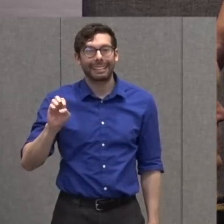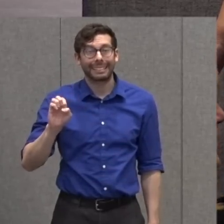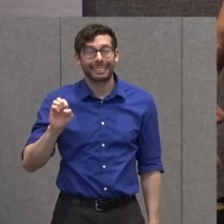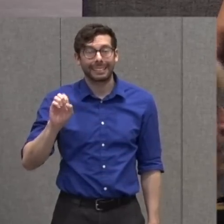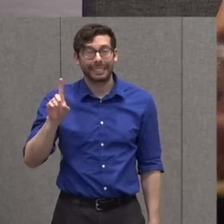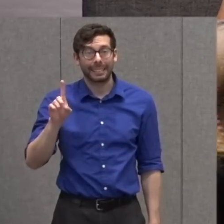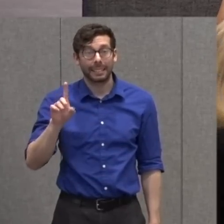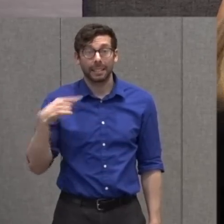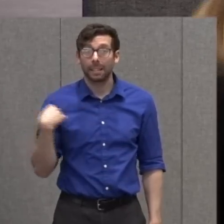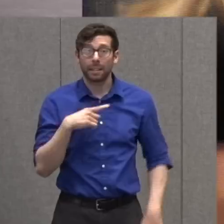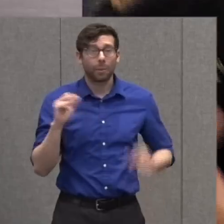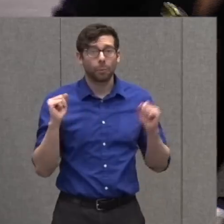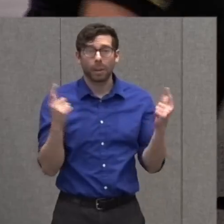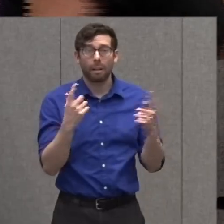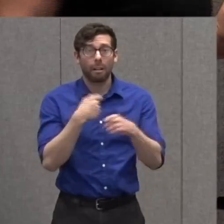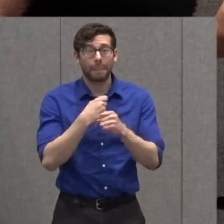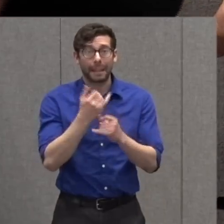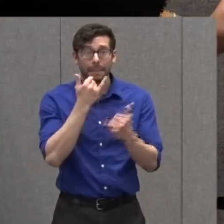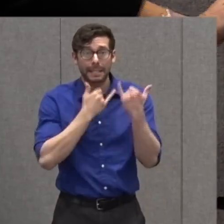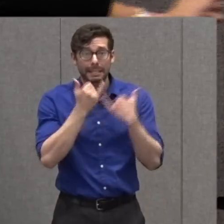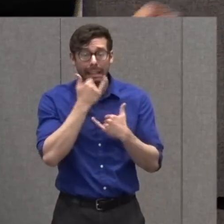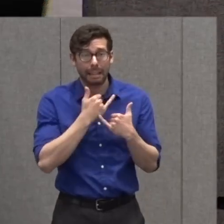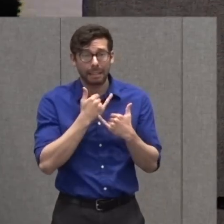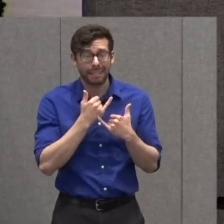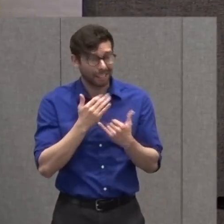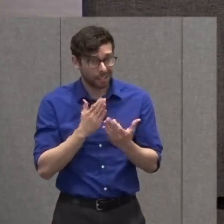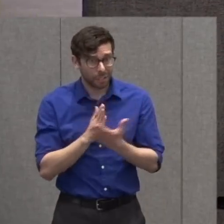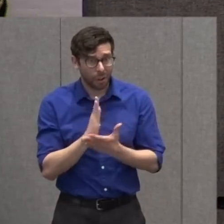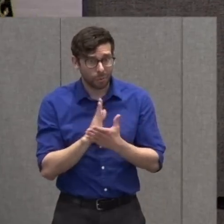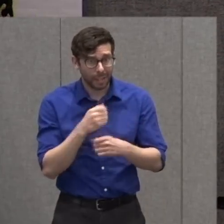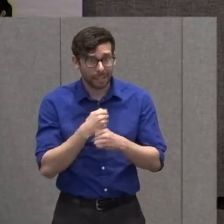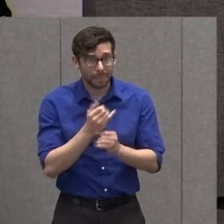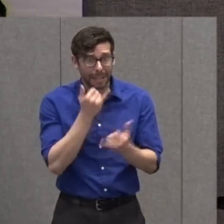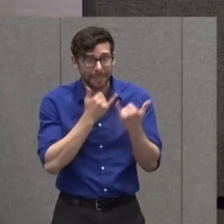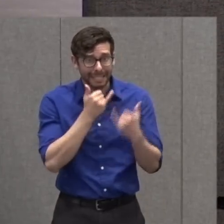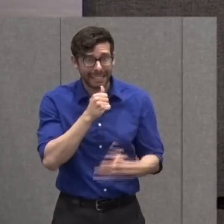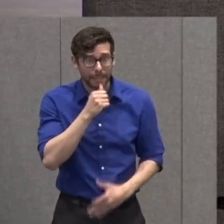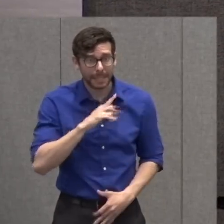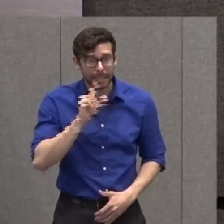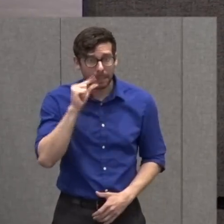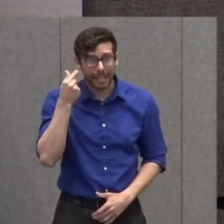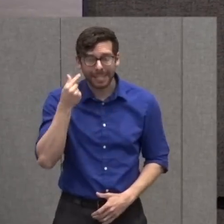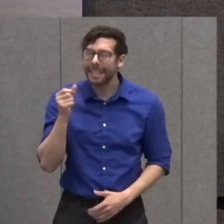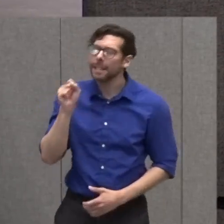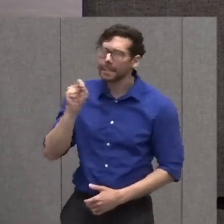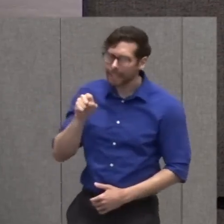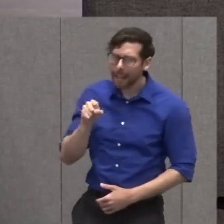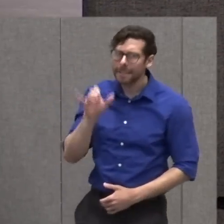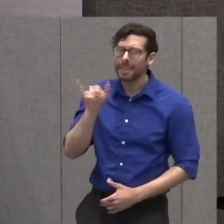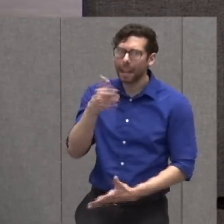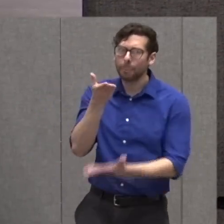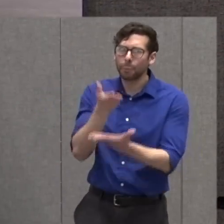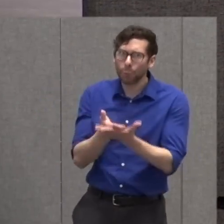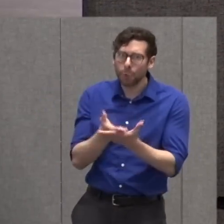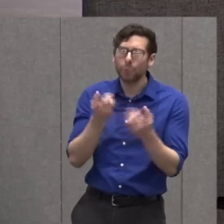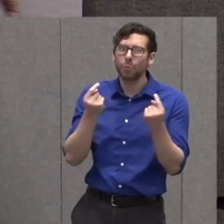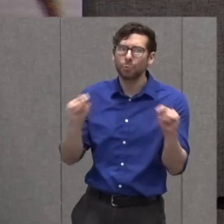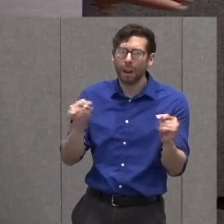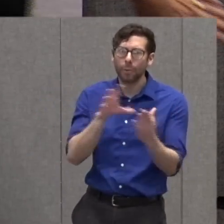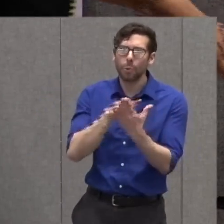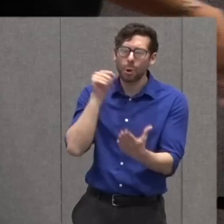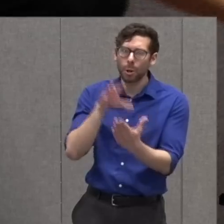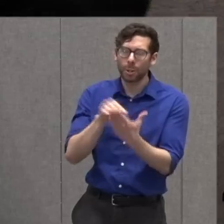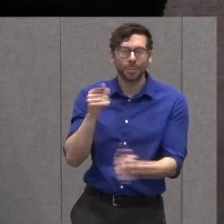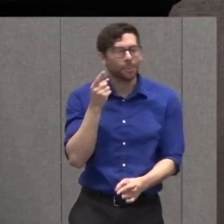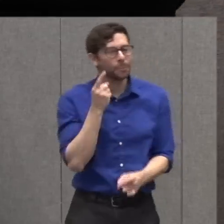don't we? Yep. Is it okay to make mistakes, Miss Mays? Absolutely, that's proof that you're trying and learning. And that's how we learn. We learn from our mistakes. So